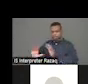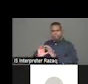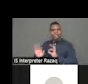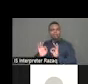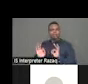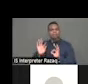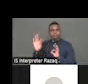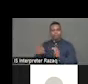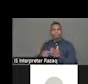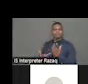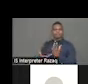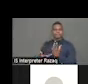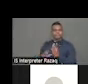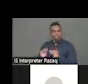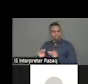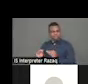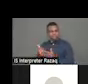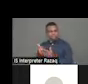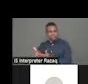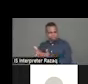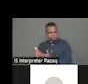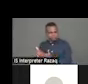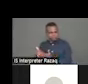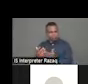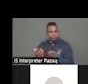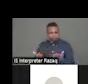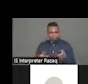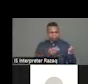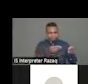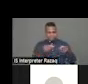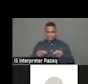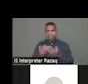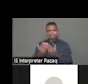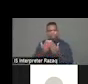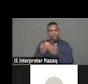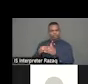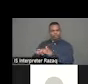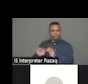government primary textbooks into accessible digital textbooks,